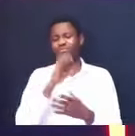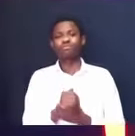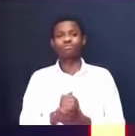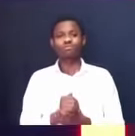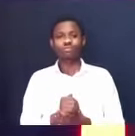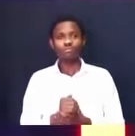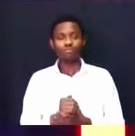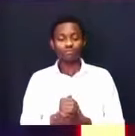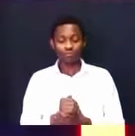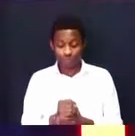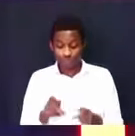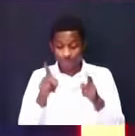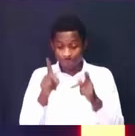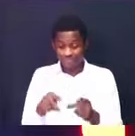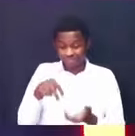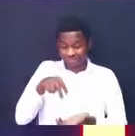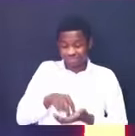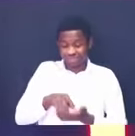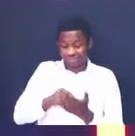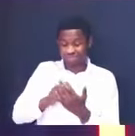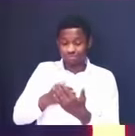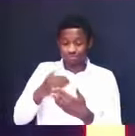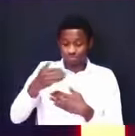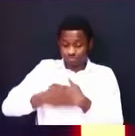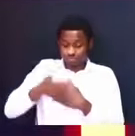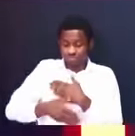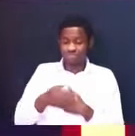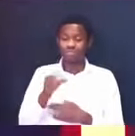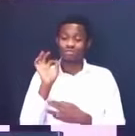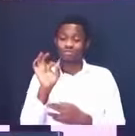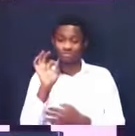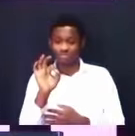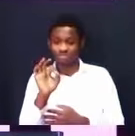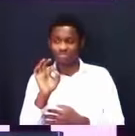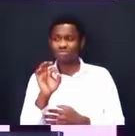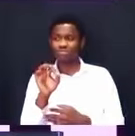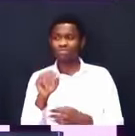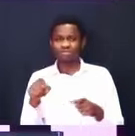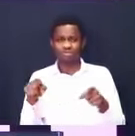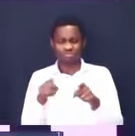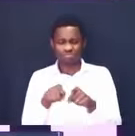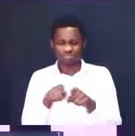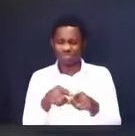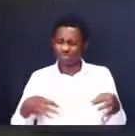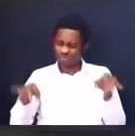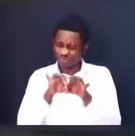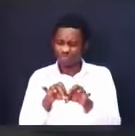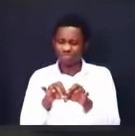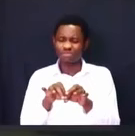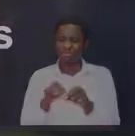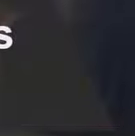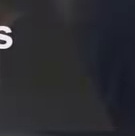behind the sermon. Onipa ob jina asem nechi no. Is as important as the sermon. Ono so ni hu hia